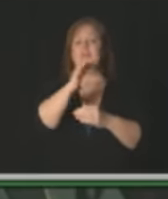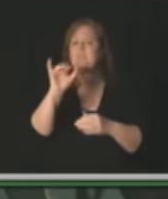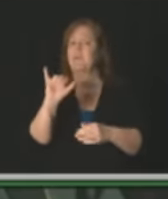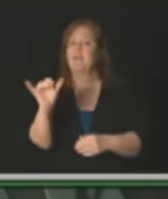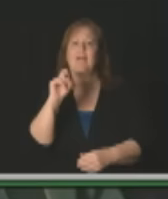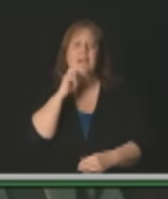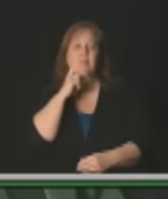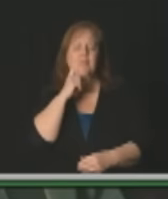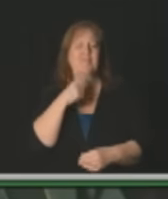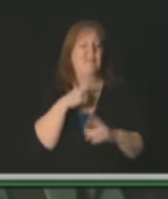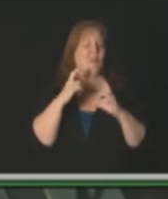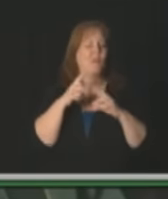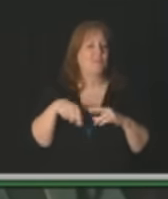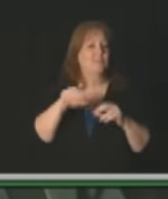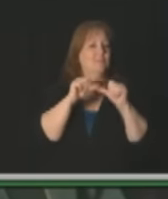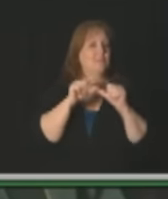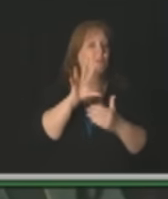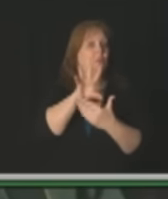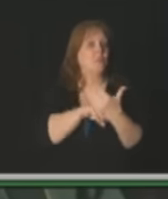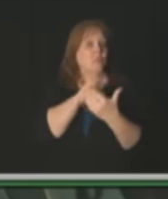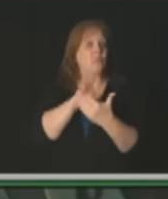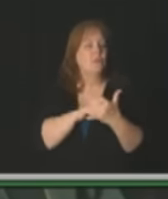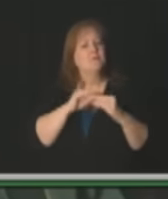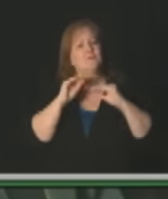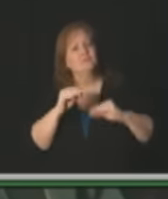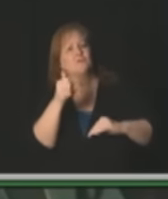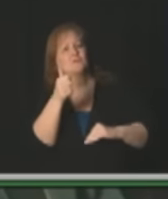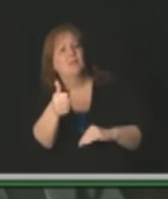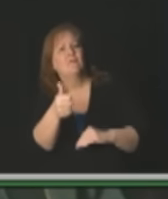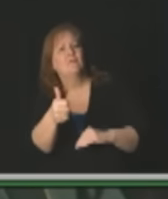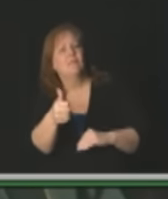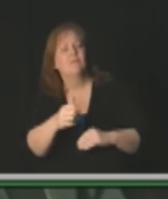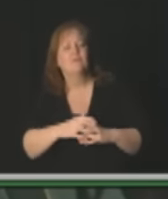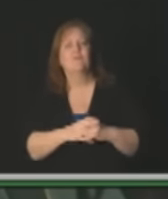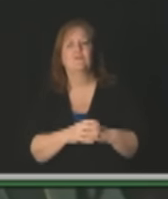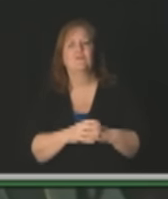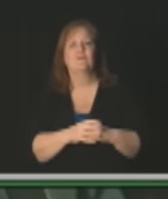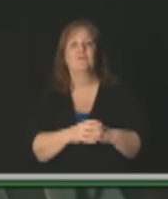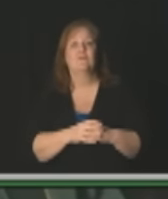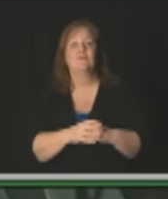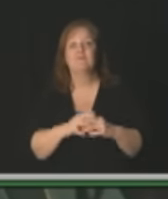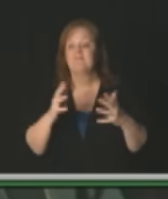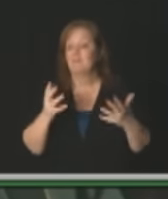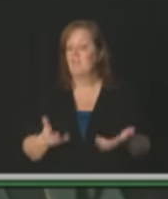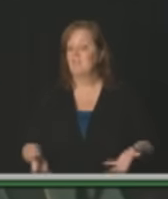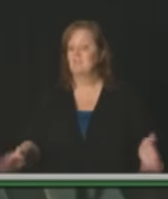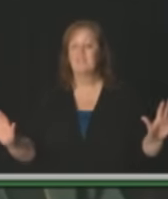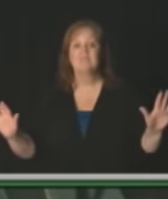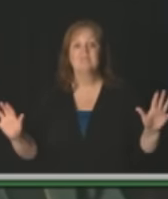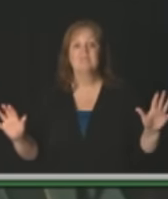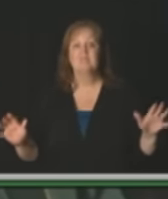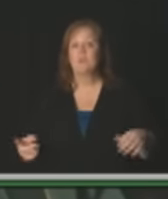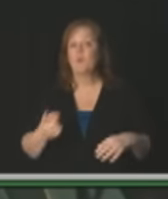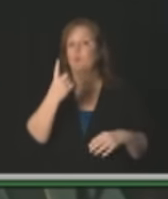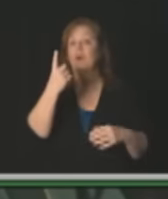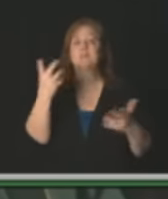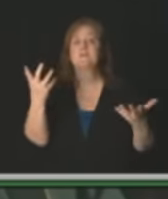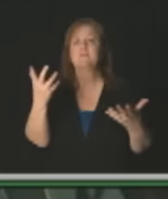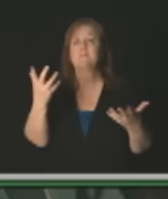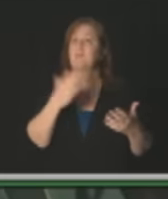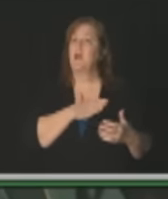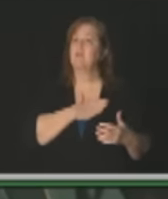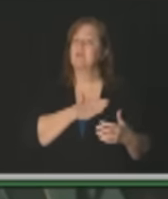you continue to learn. You continue to educate yourself, because at the end of the day, the only thing you can claim to be yours is